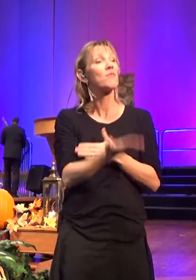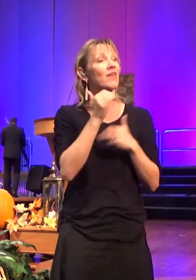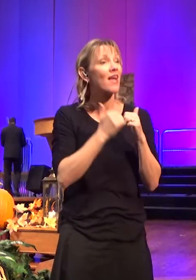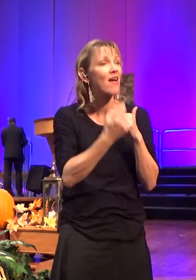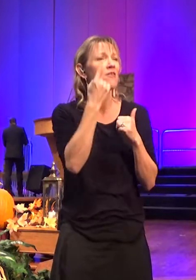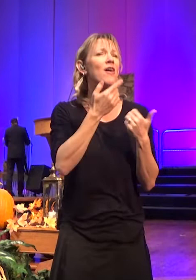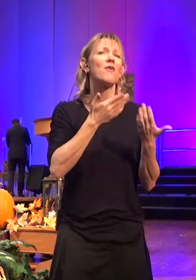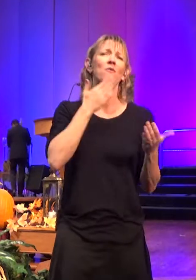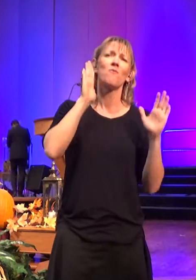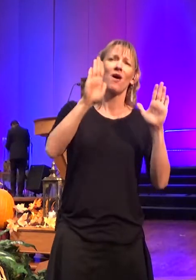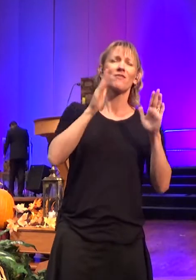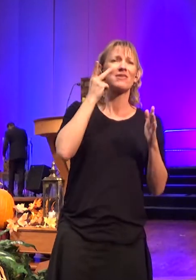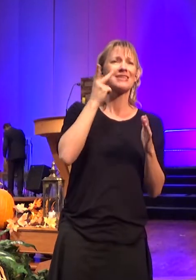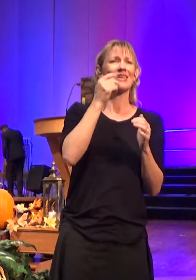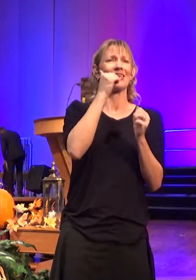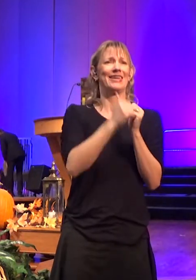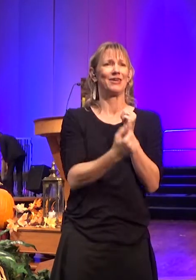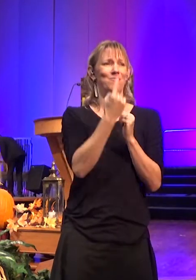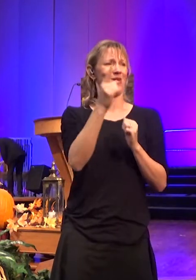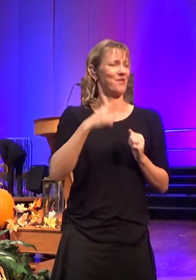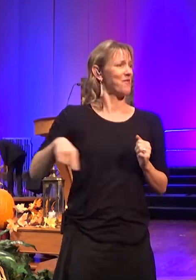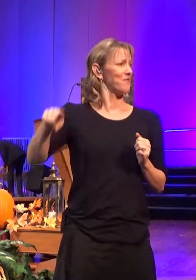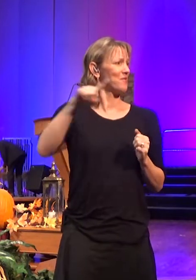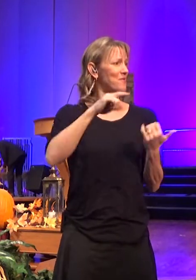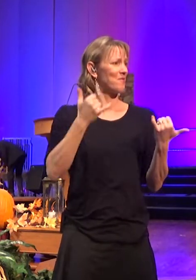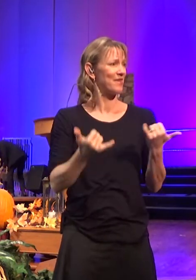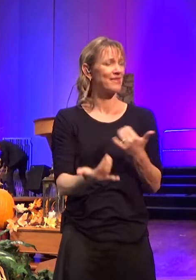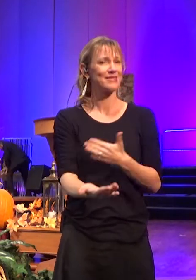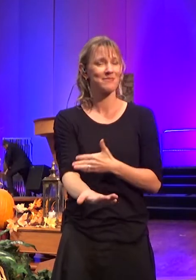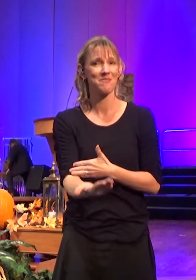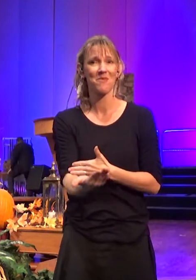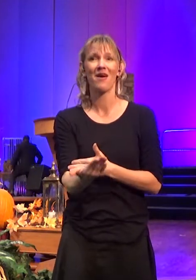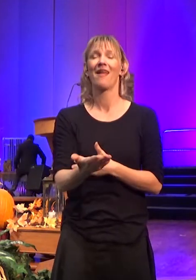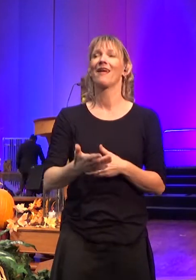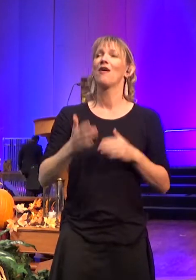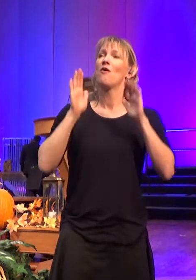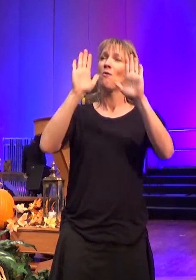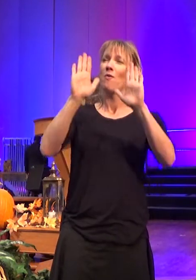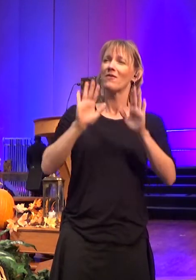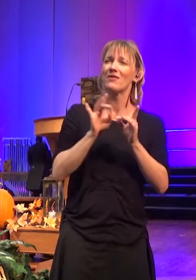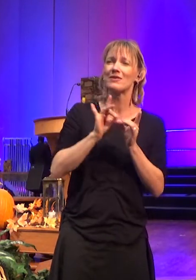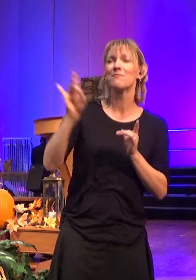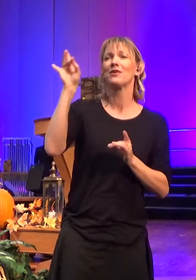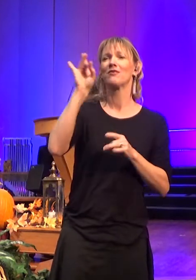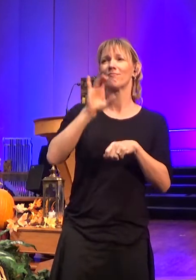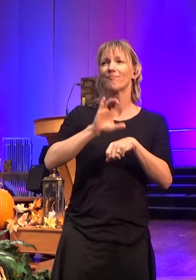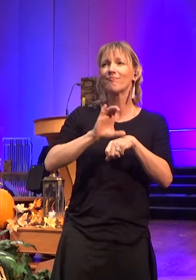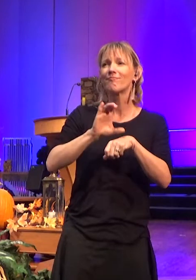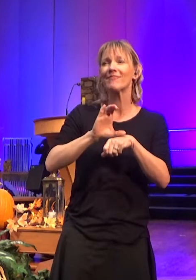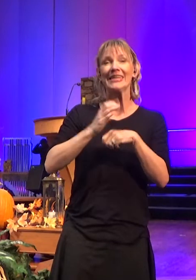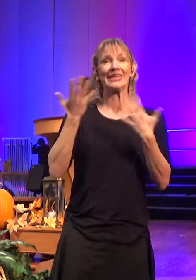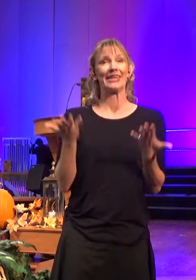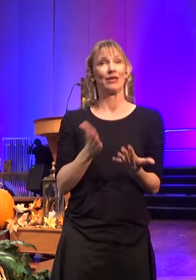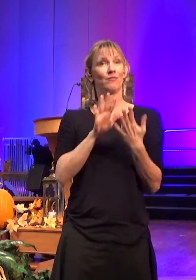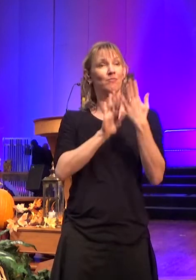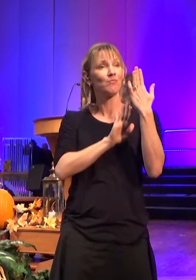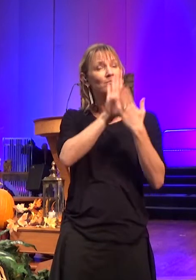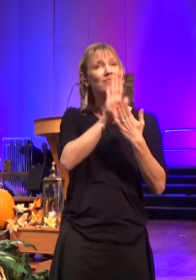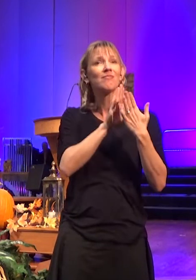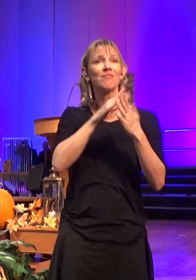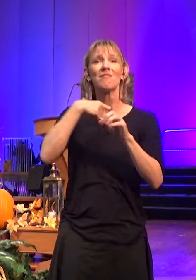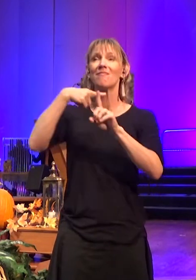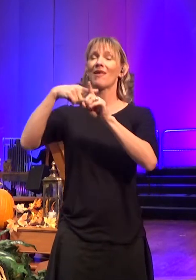Good morning, everyone. So wonderful to see each and every one of you this morning. This wonderful spiritual sanctuary here in